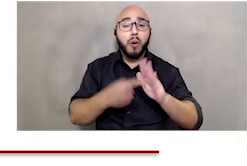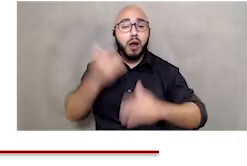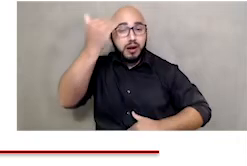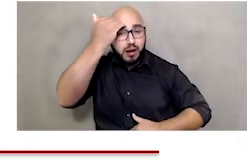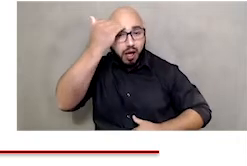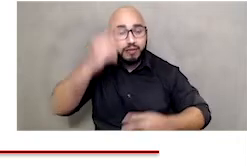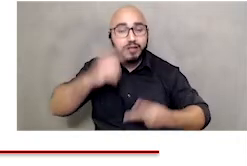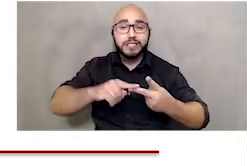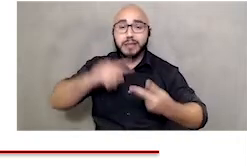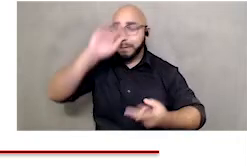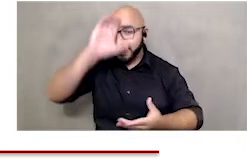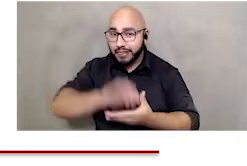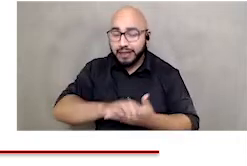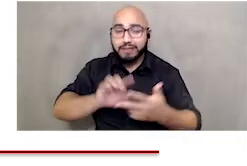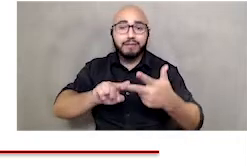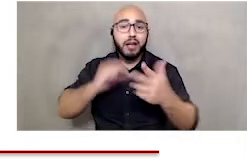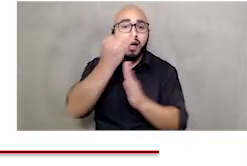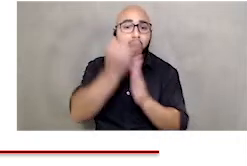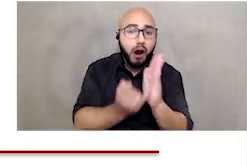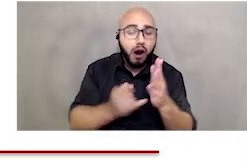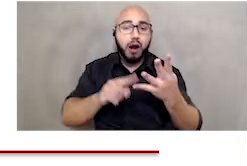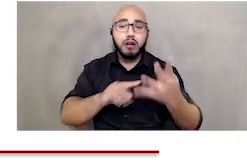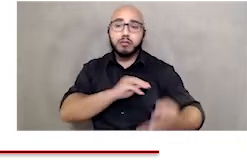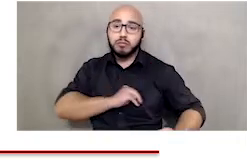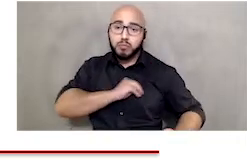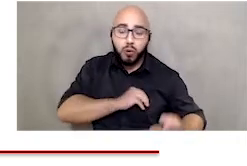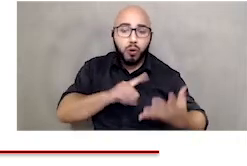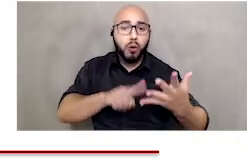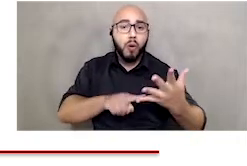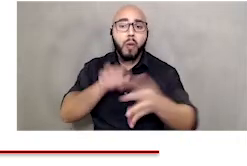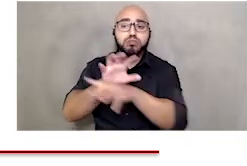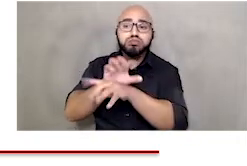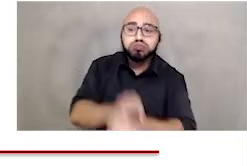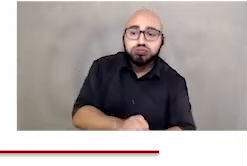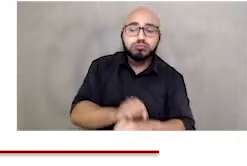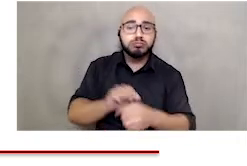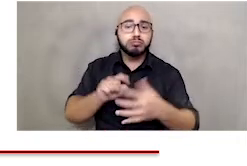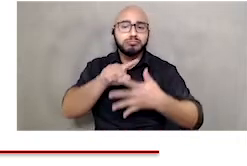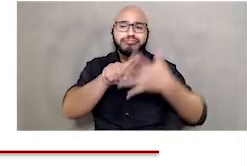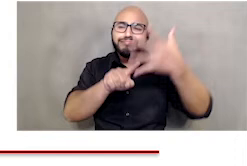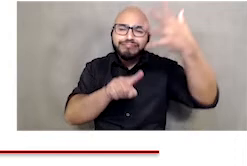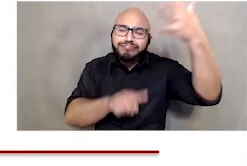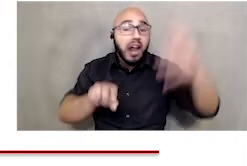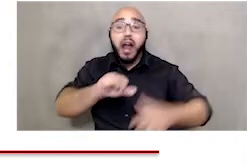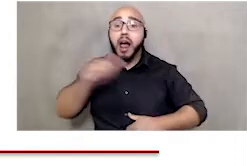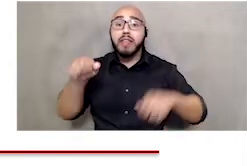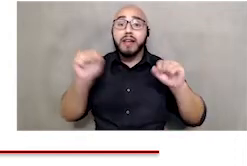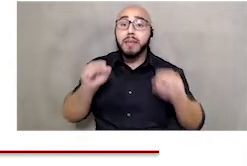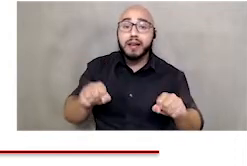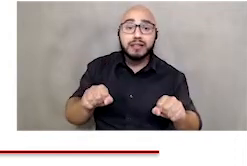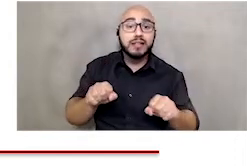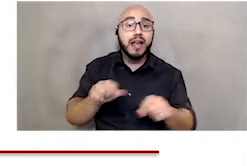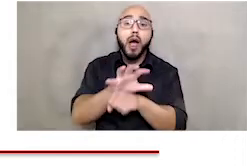art, morals, customs, and any other capabilities and habits acquired